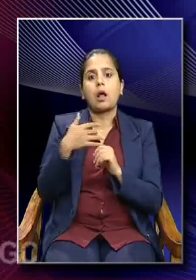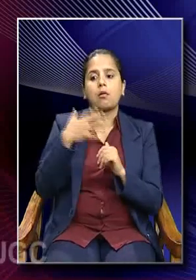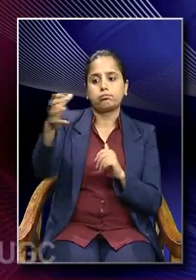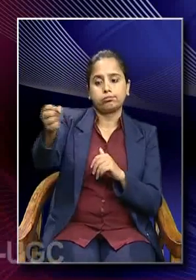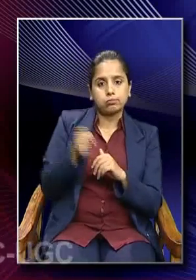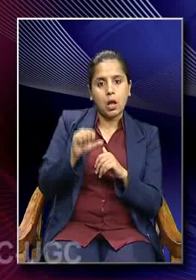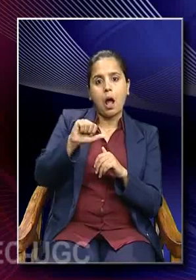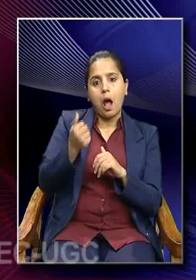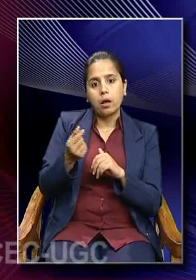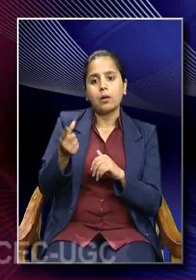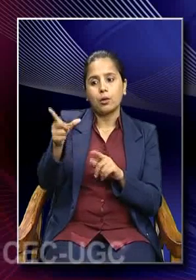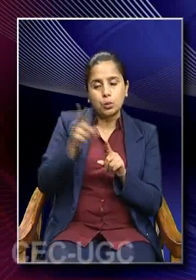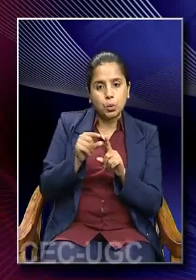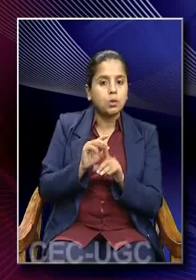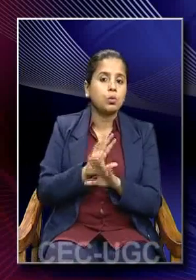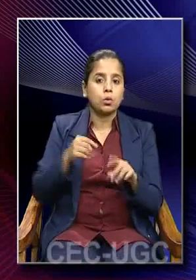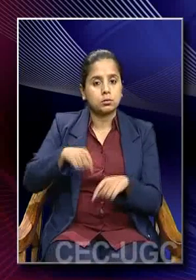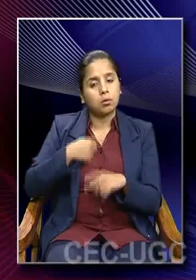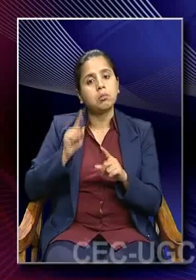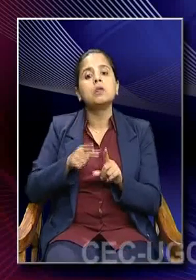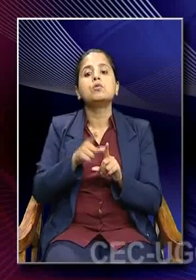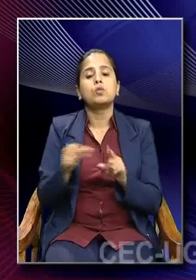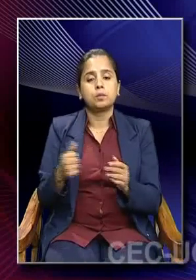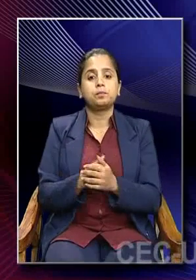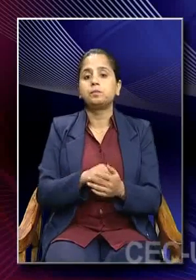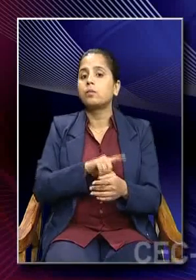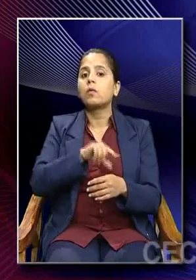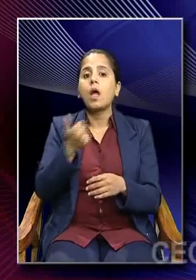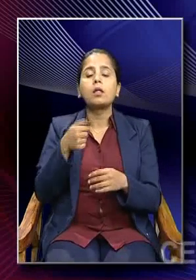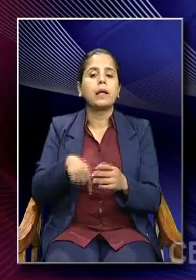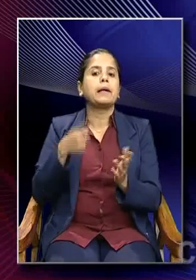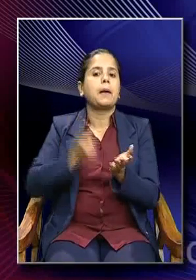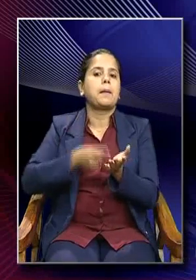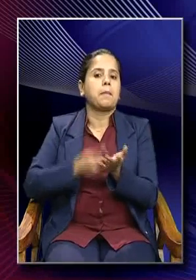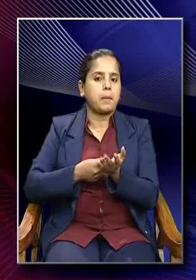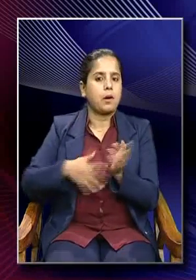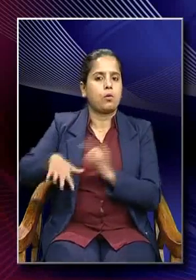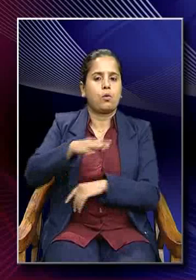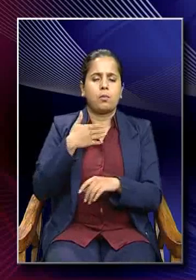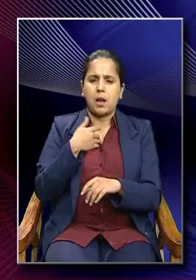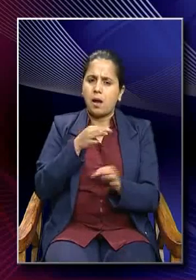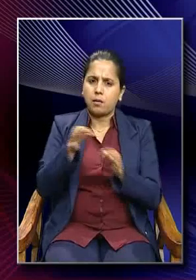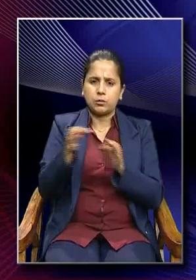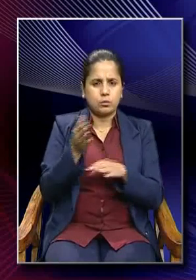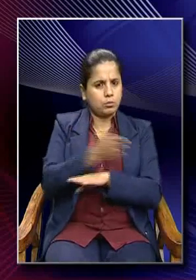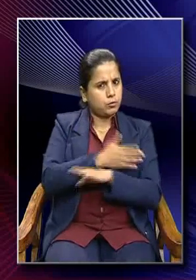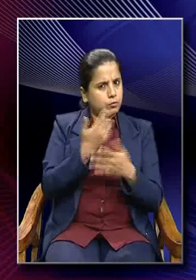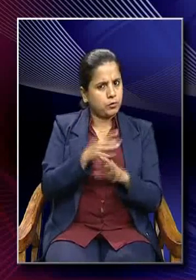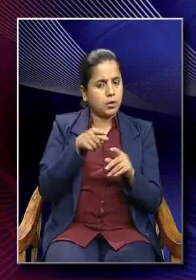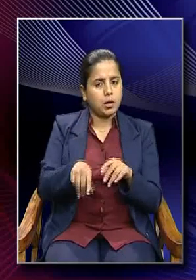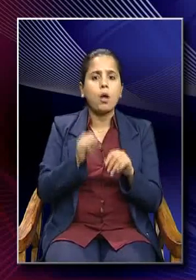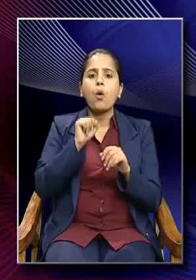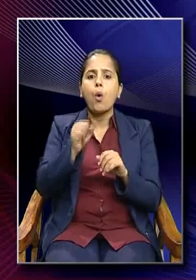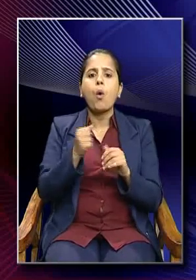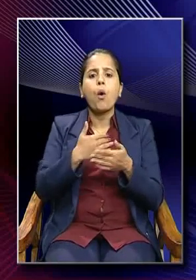and other things, etc. Another thing, the thing is that demand side, which we have already talked of. The pattern of